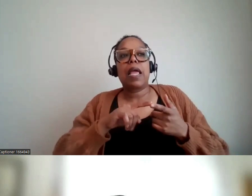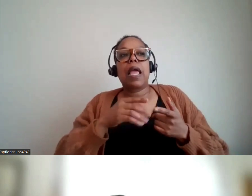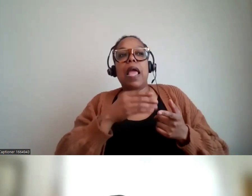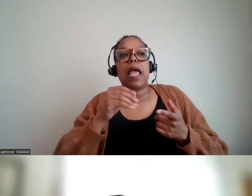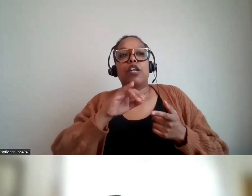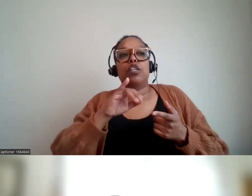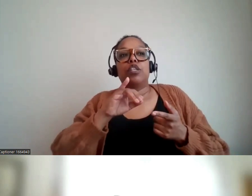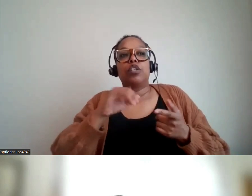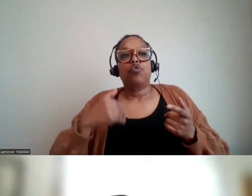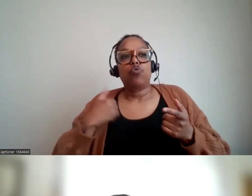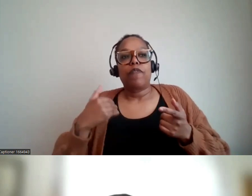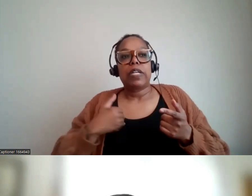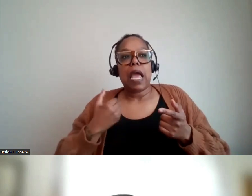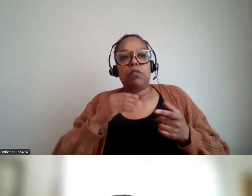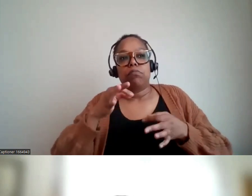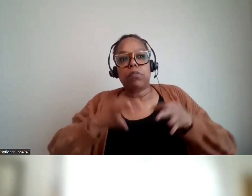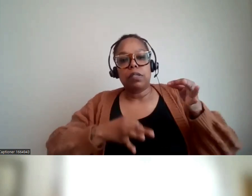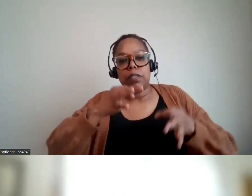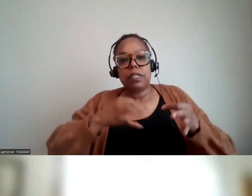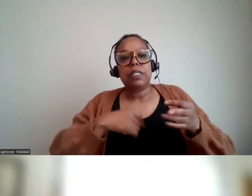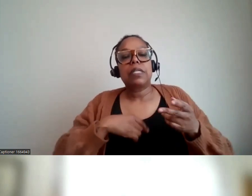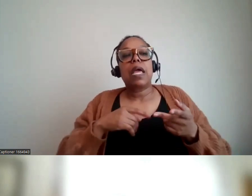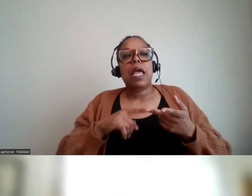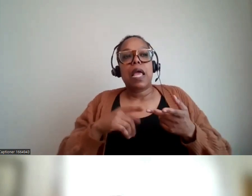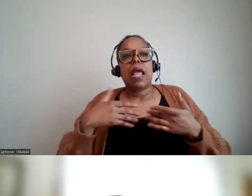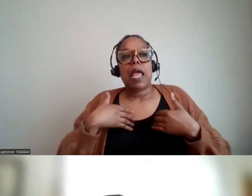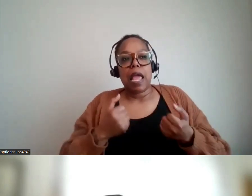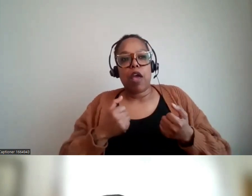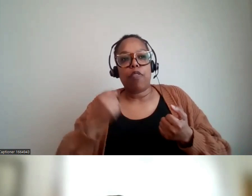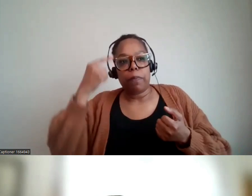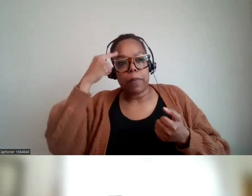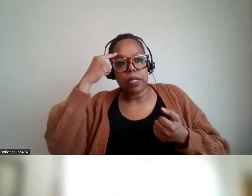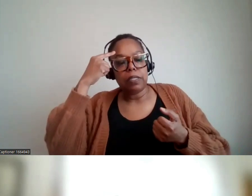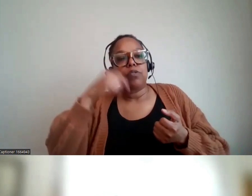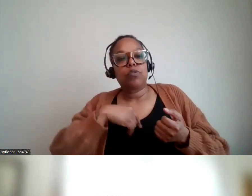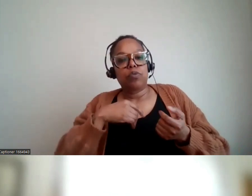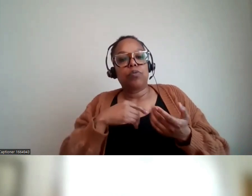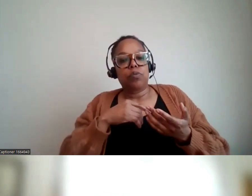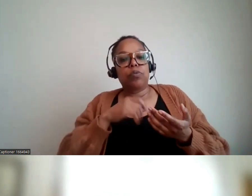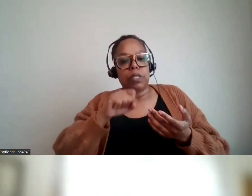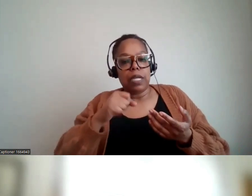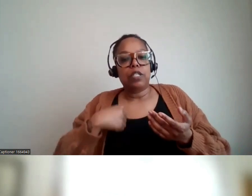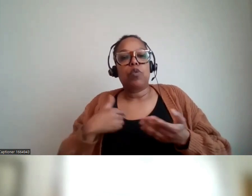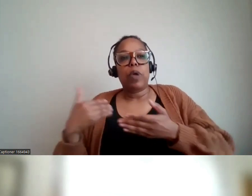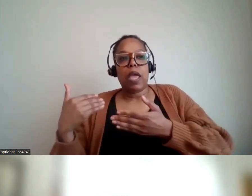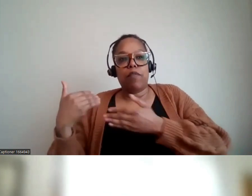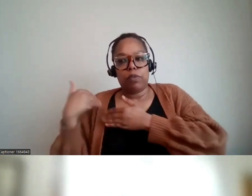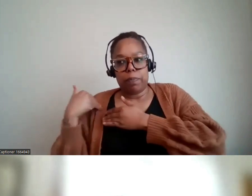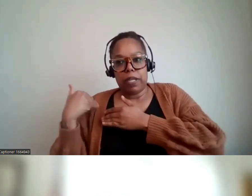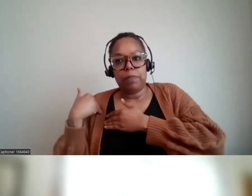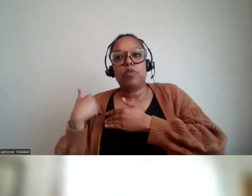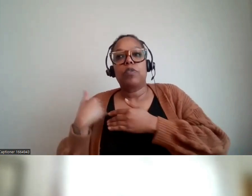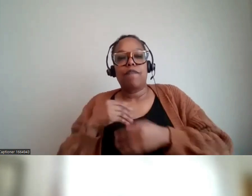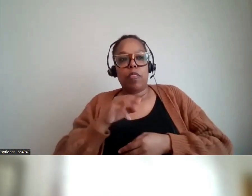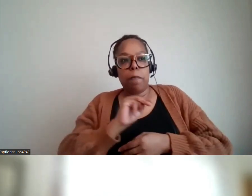and substance use under the same roof. So we have the responsibility for the mobile youth component. The other state